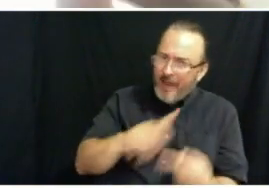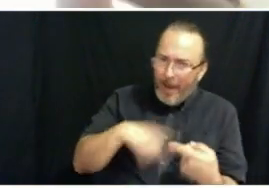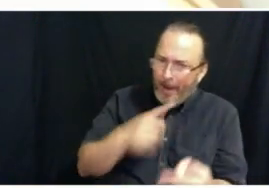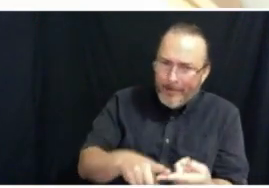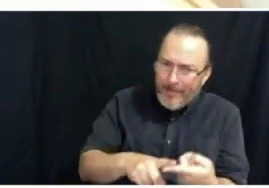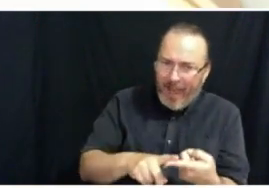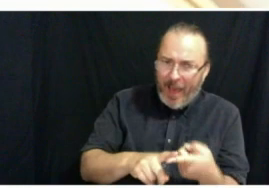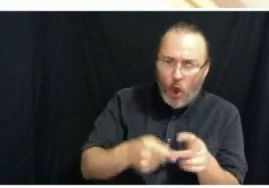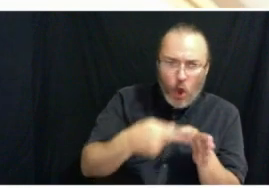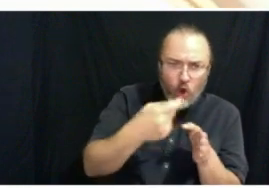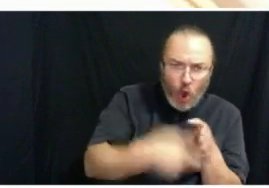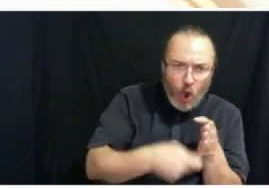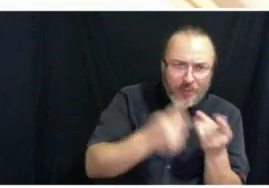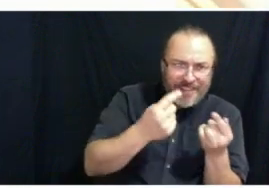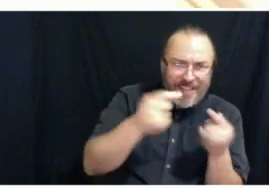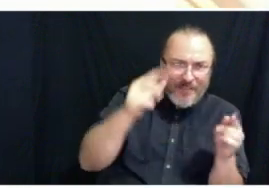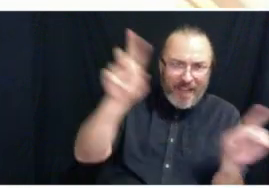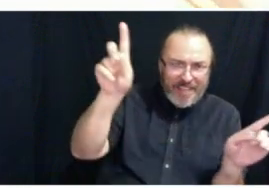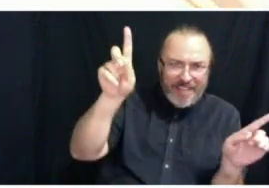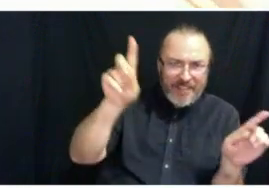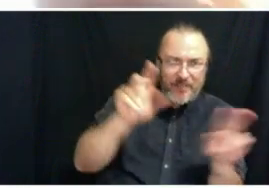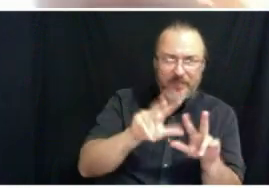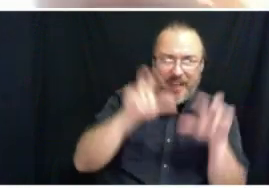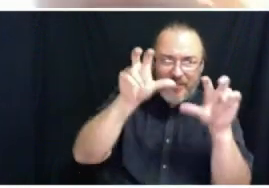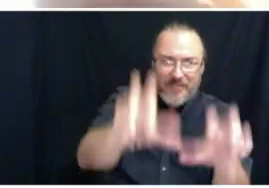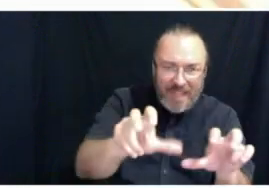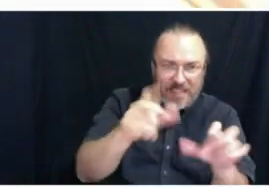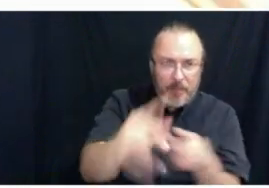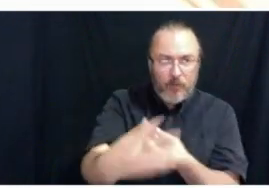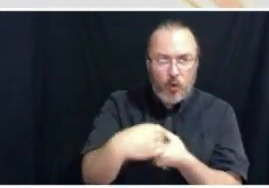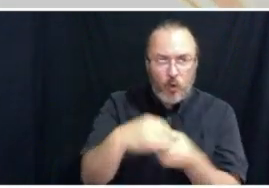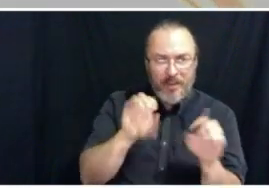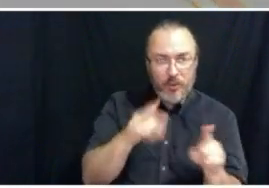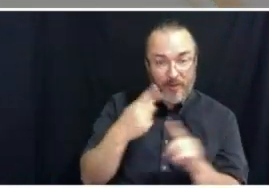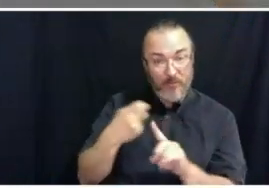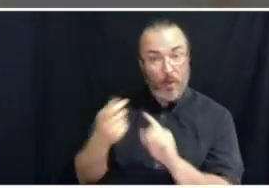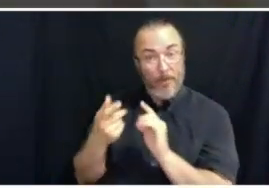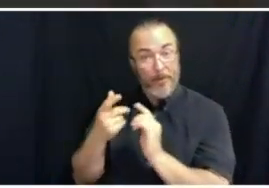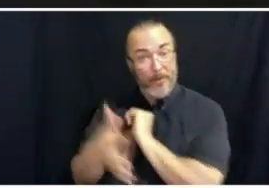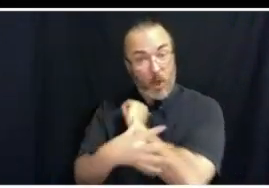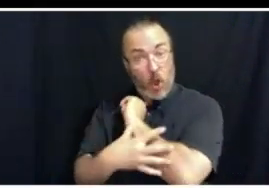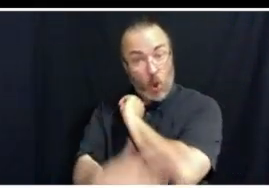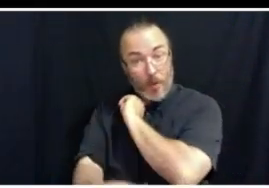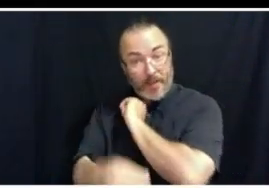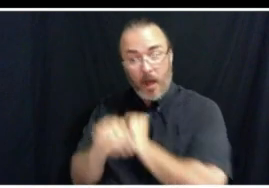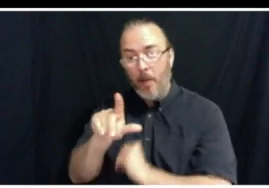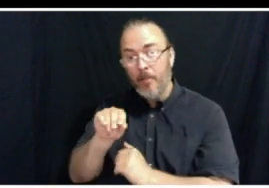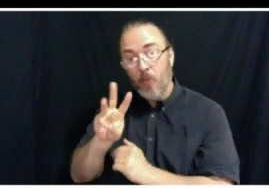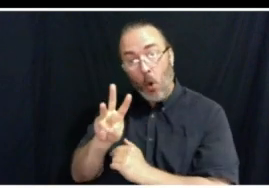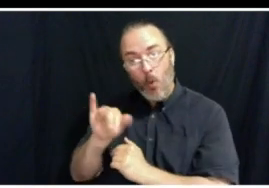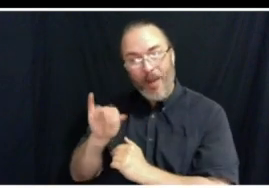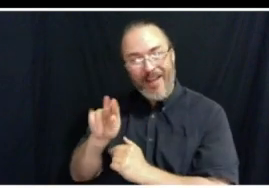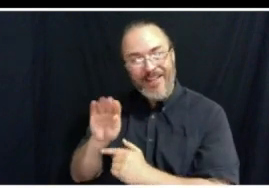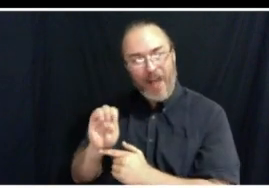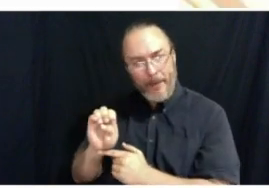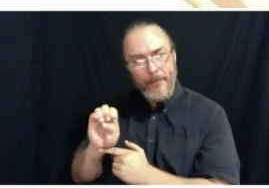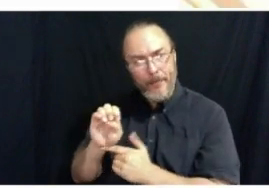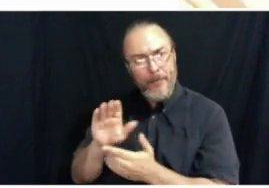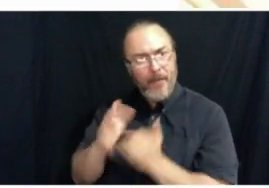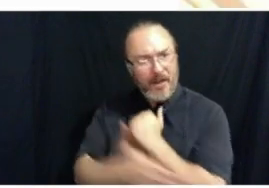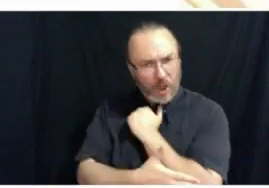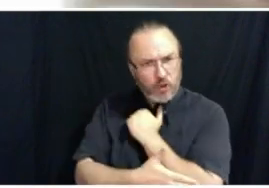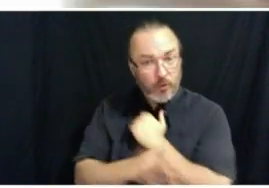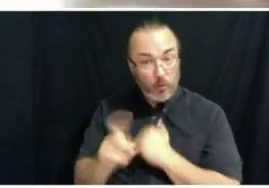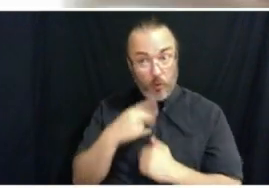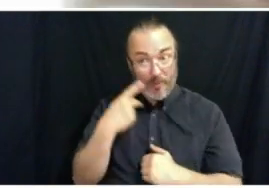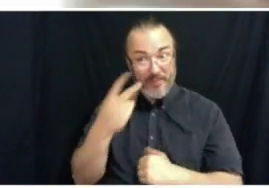cost-effective investments in inclusive education from low-income countries that have actually improved learning outcomes for learners with disabilities? A lot